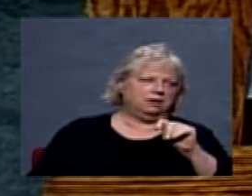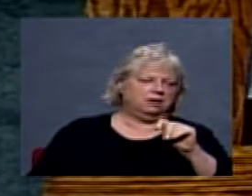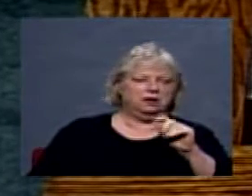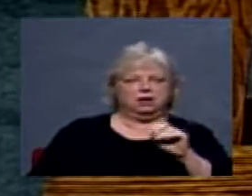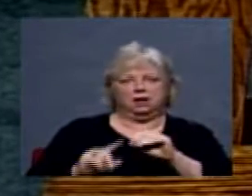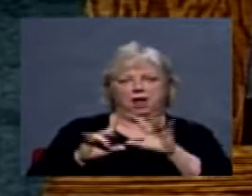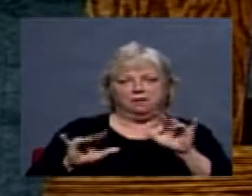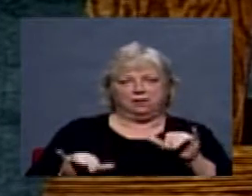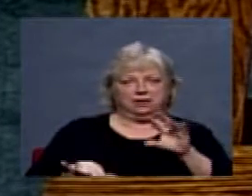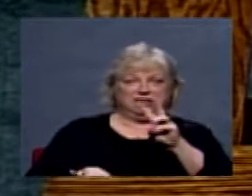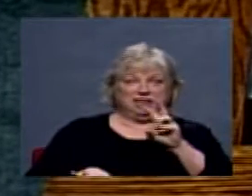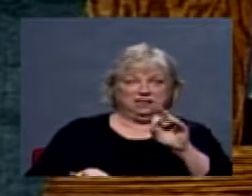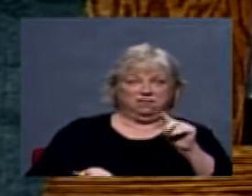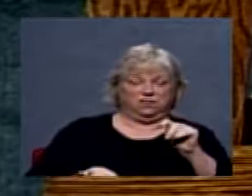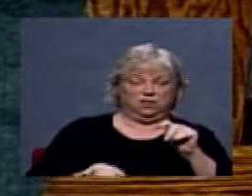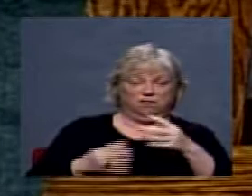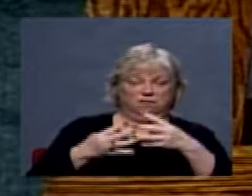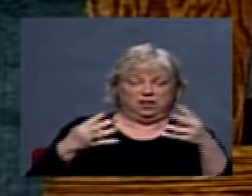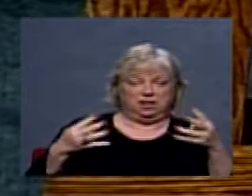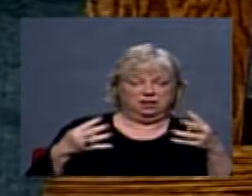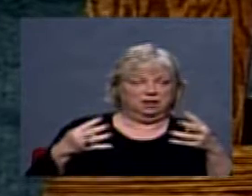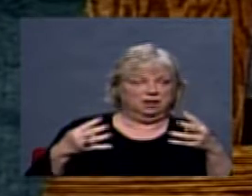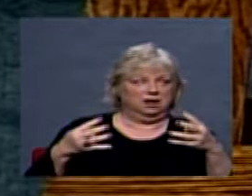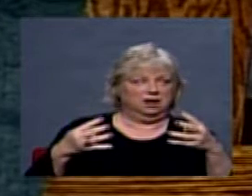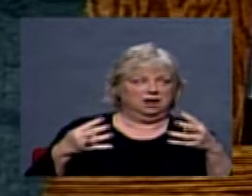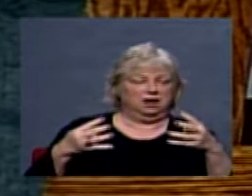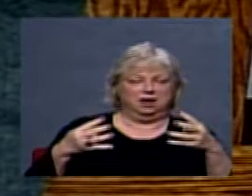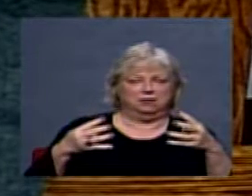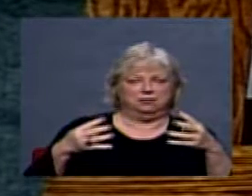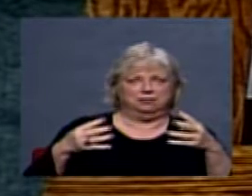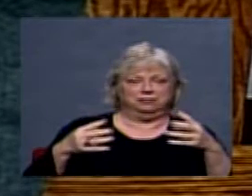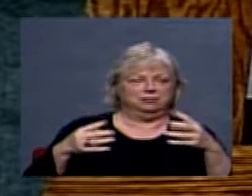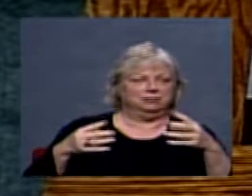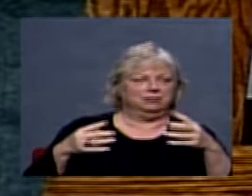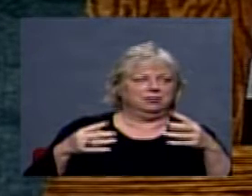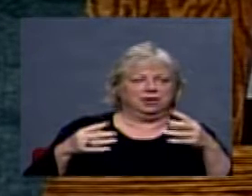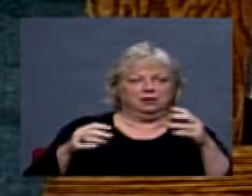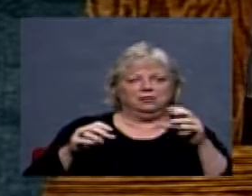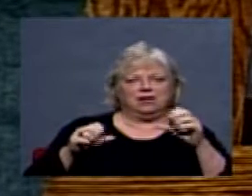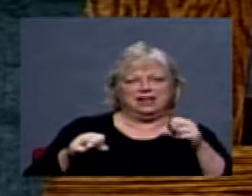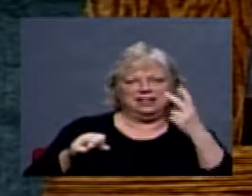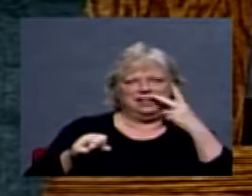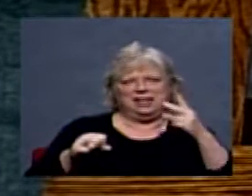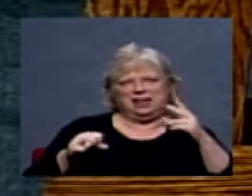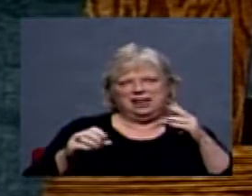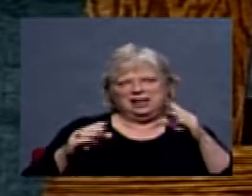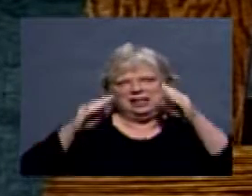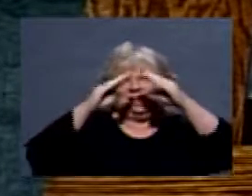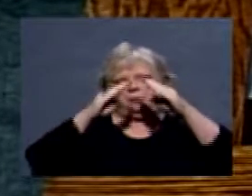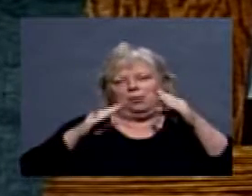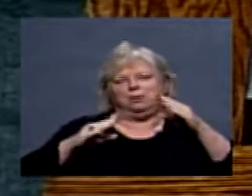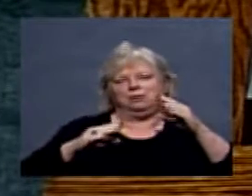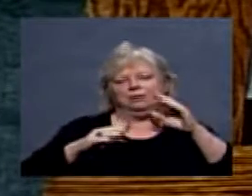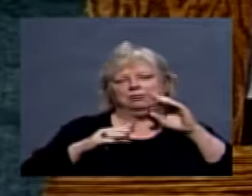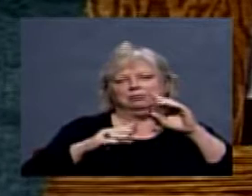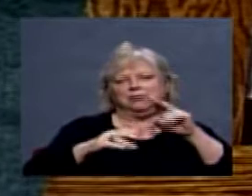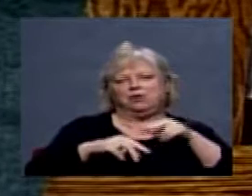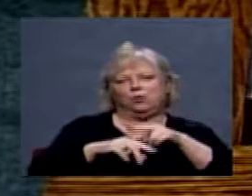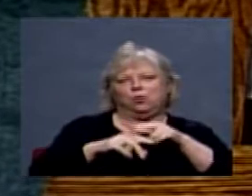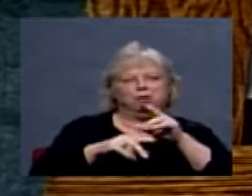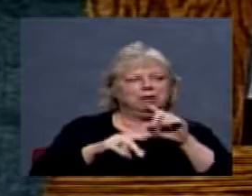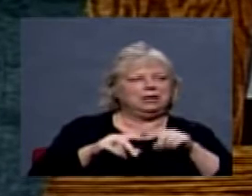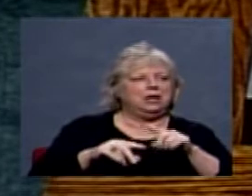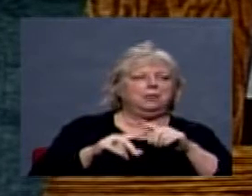6-foot fence and the 42 feet that would be visible under normal conditions, but we also have